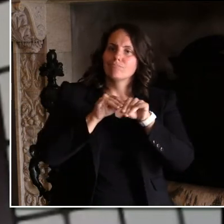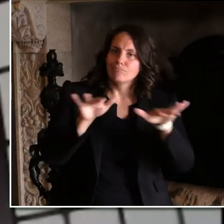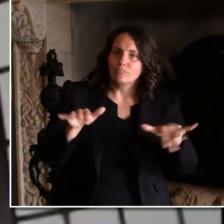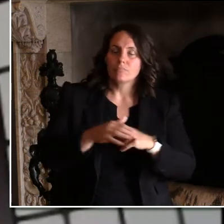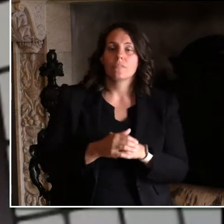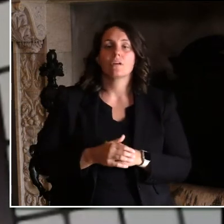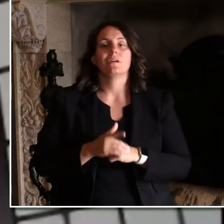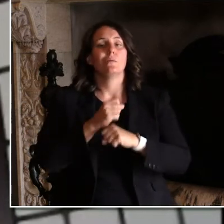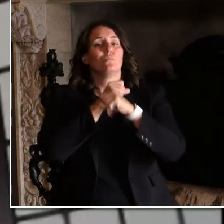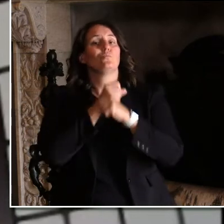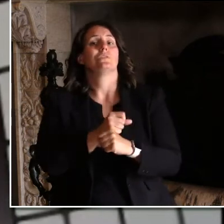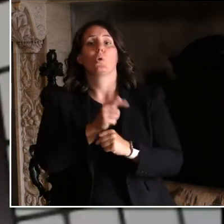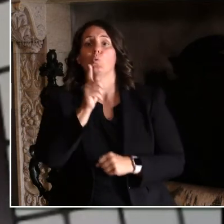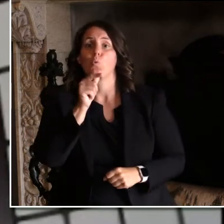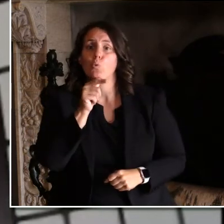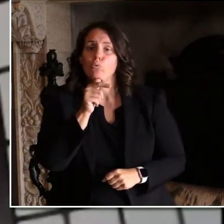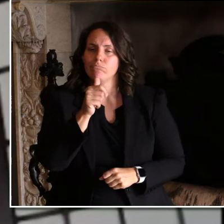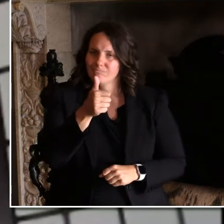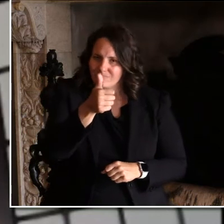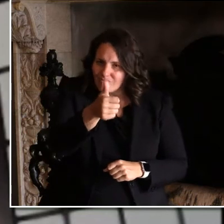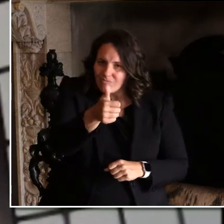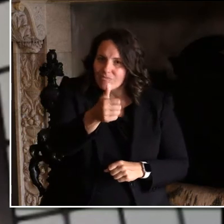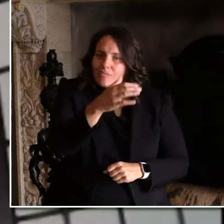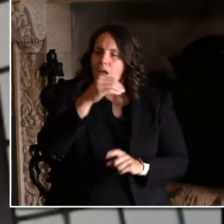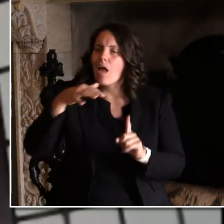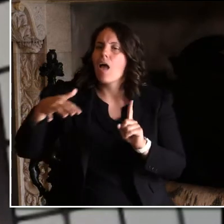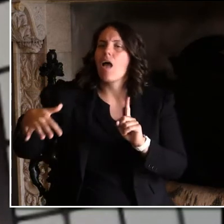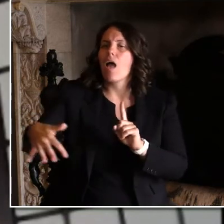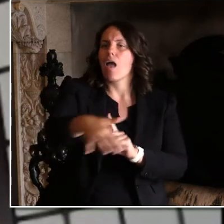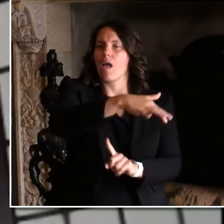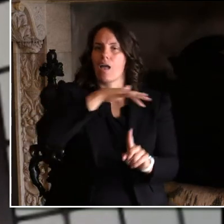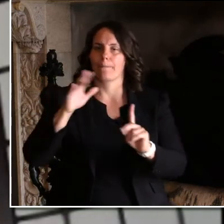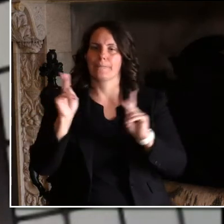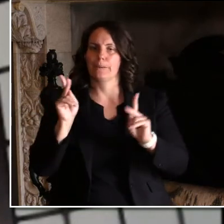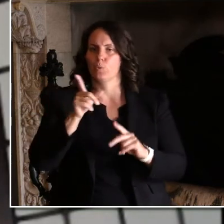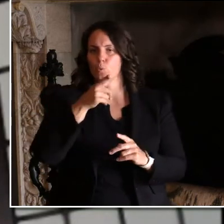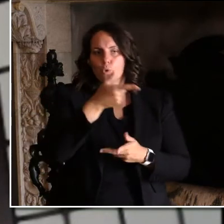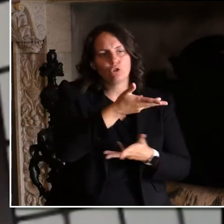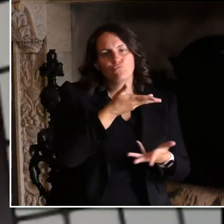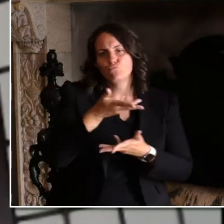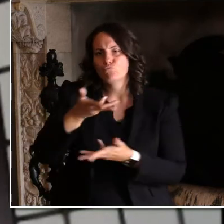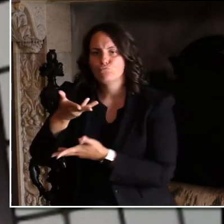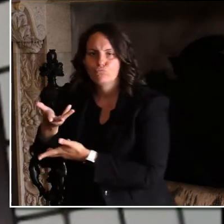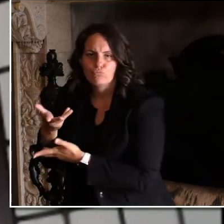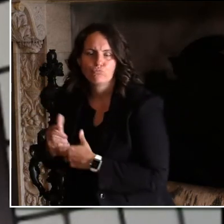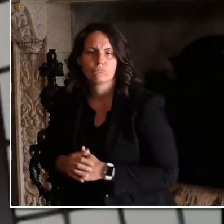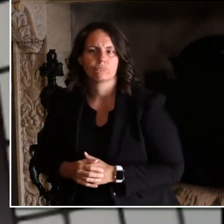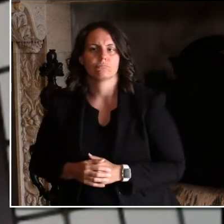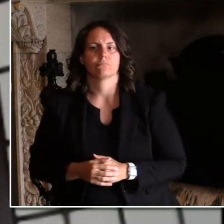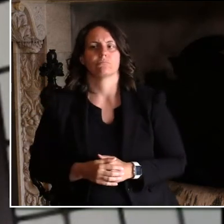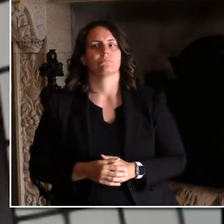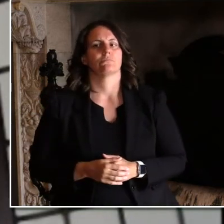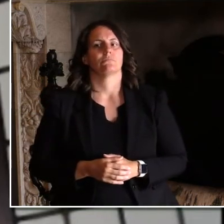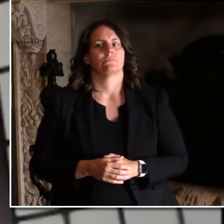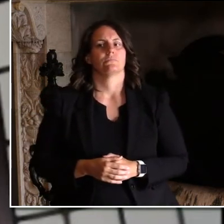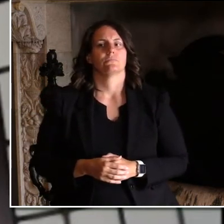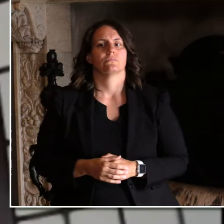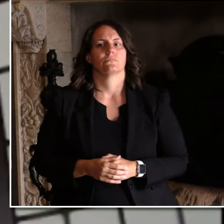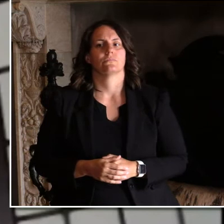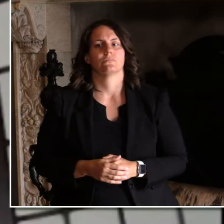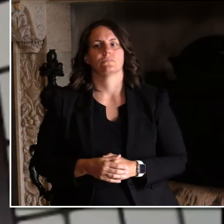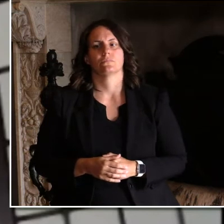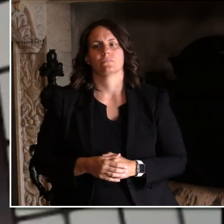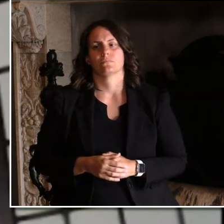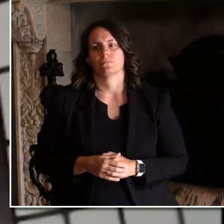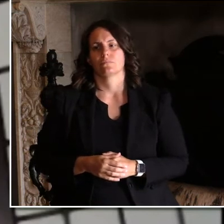safe. In void of that, we know that certain parts, of places